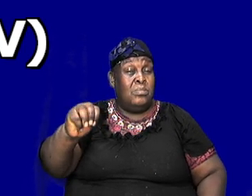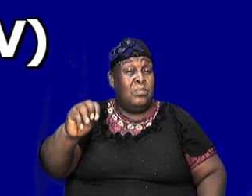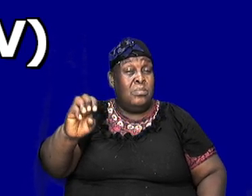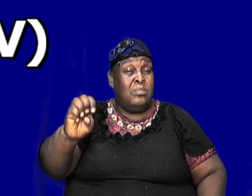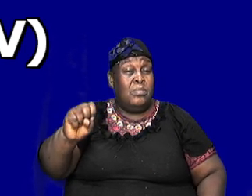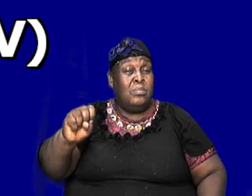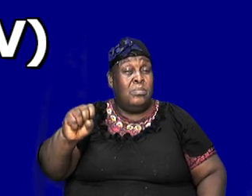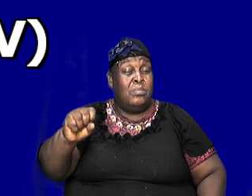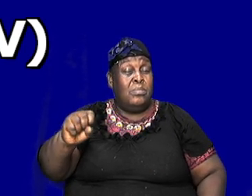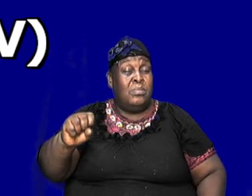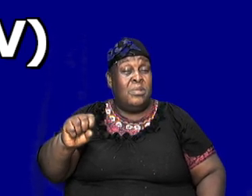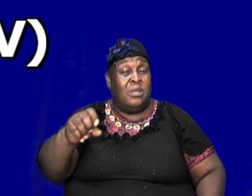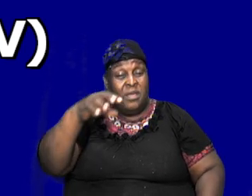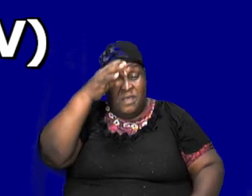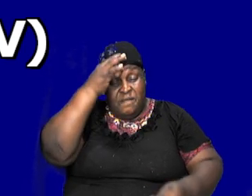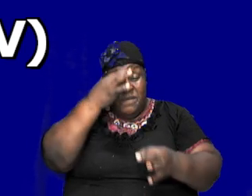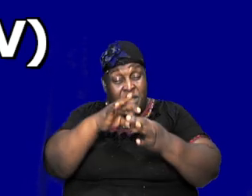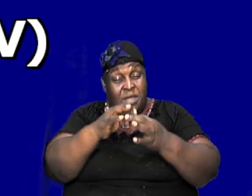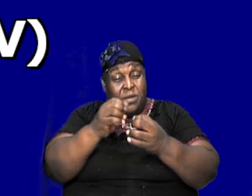dead.